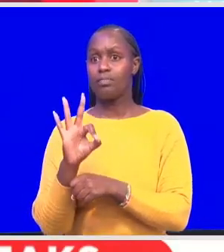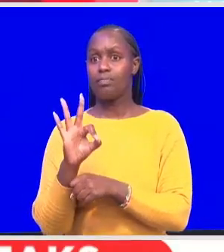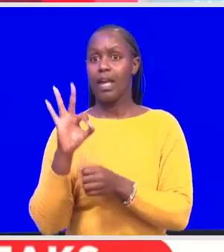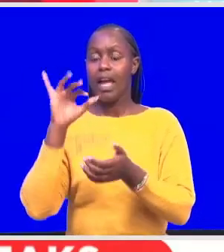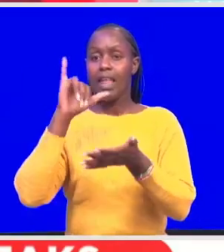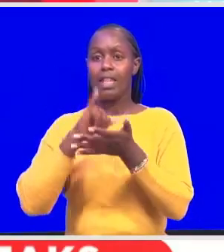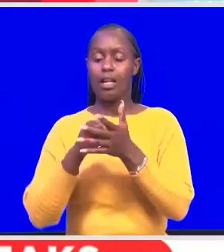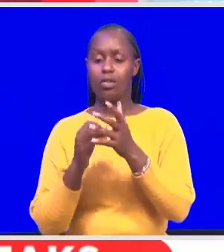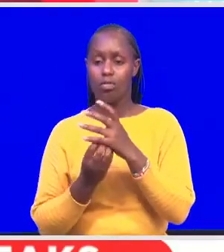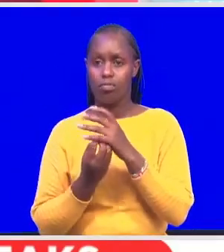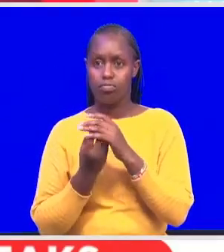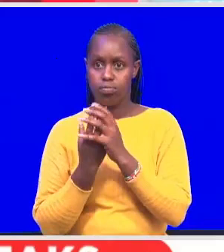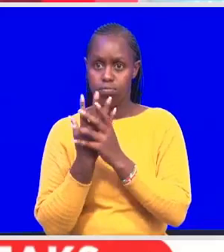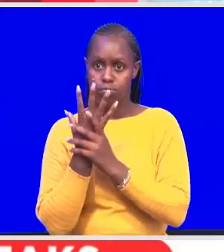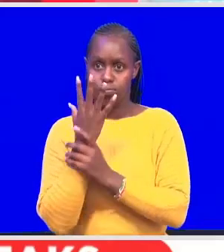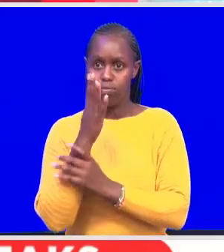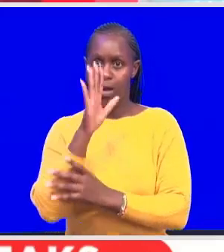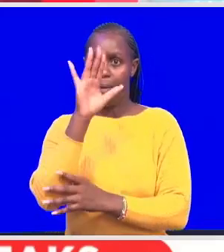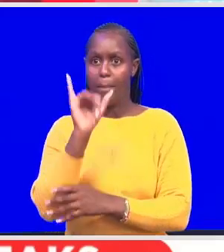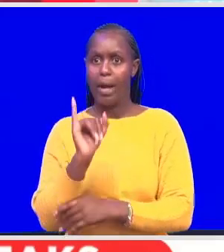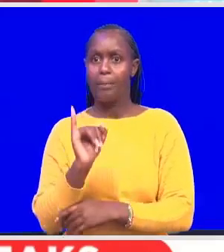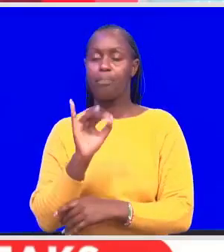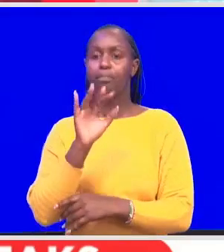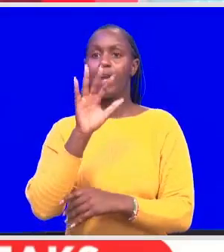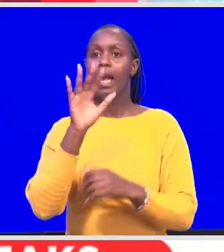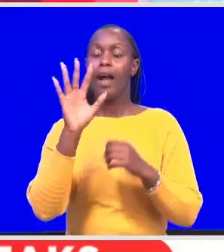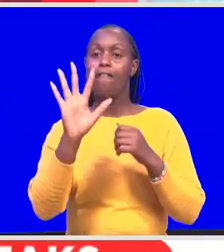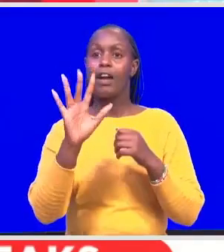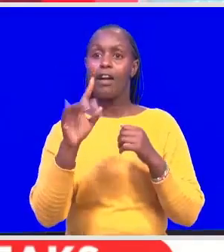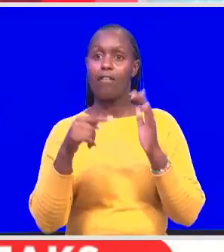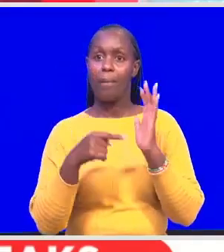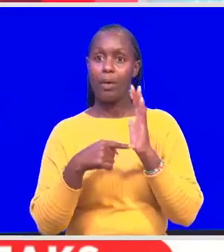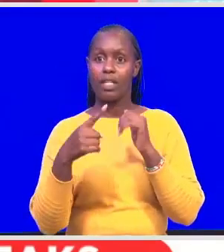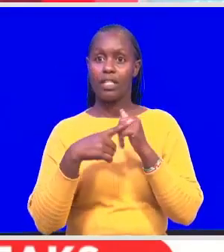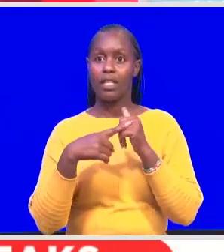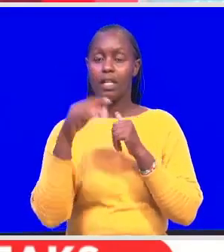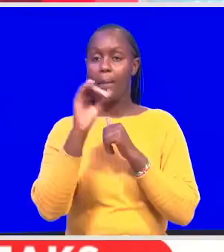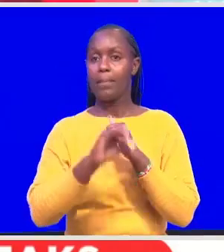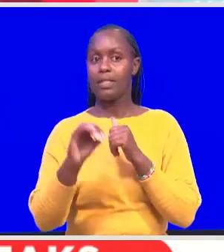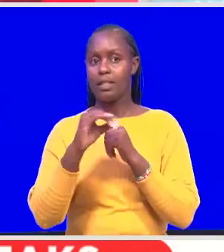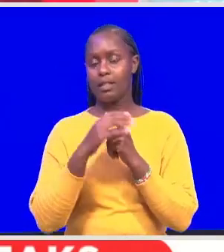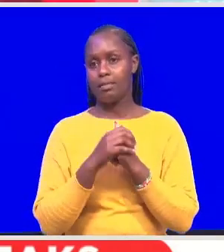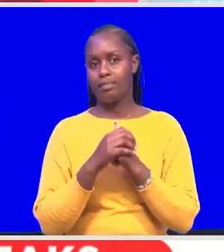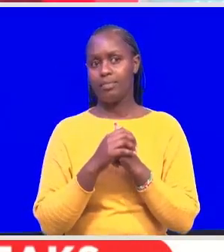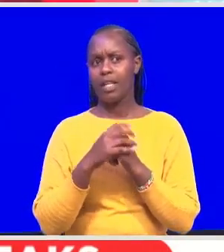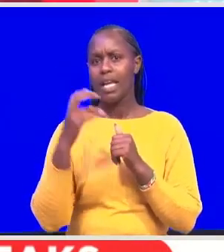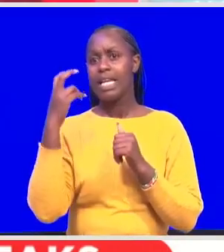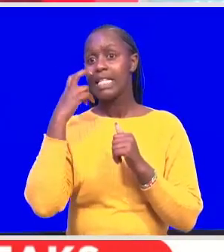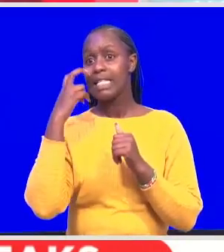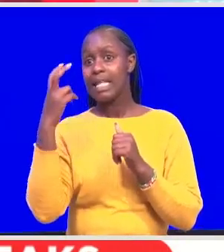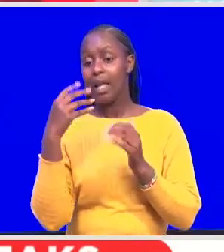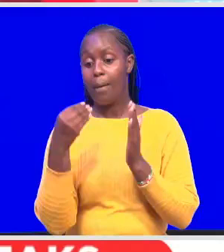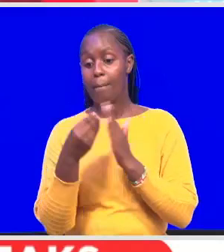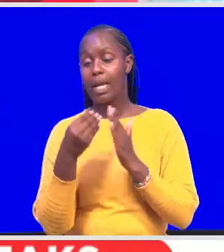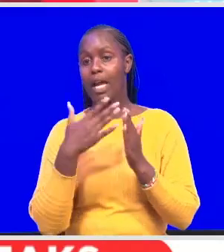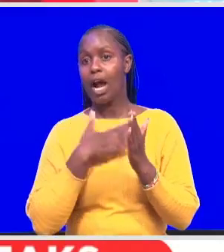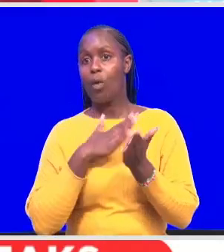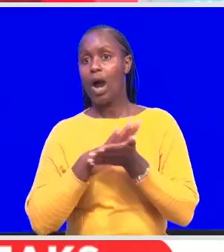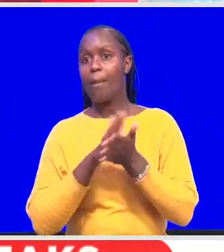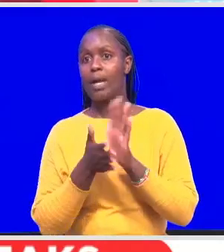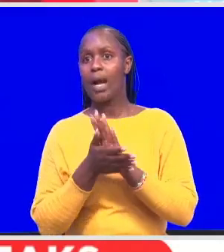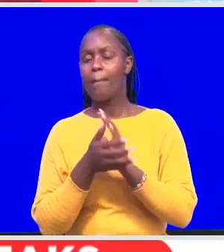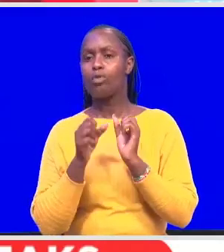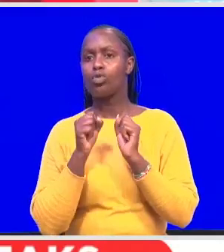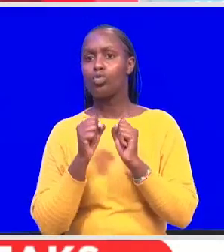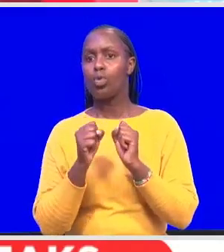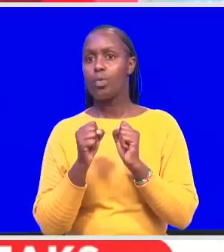grew by 5.6%. Yes. We have seen our currency strengthening comparative